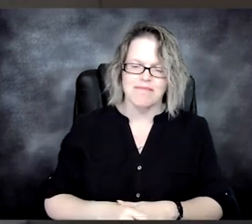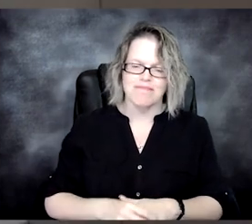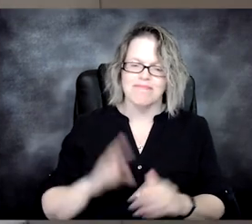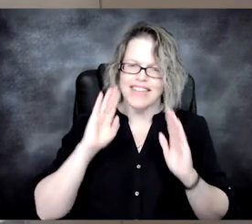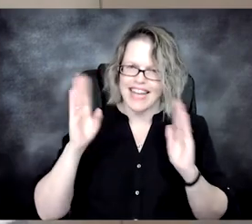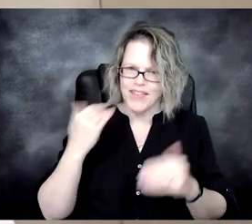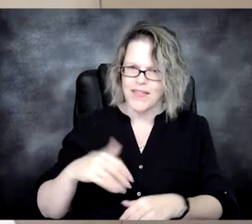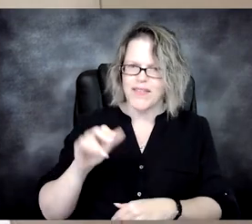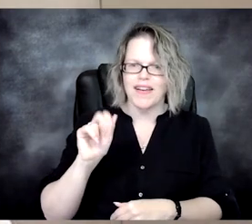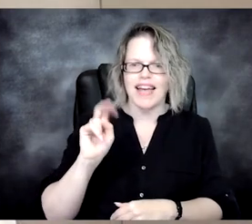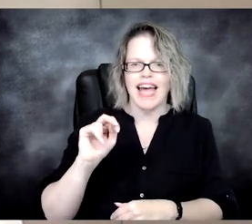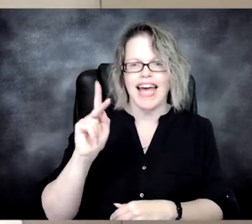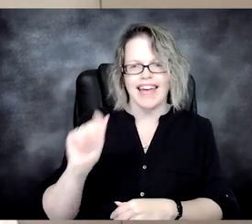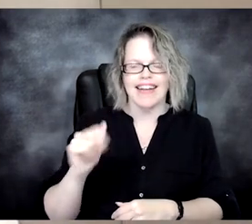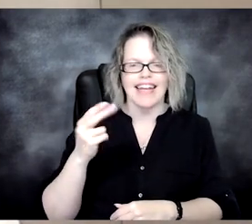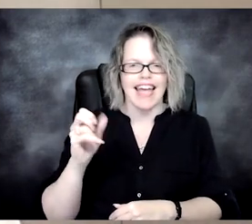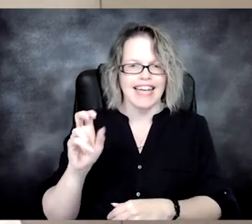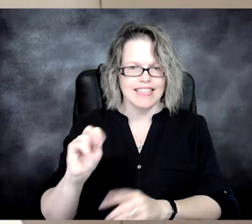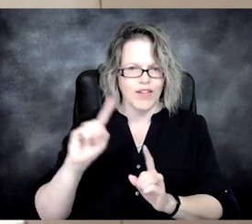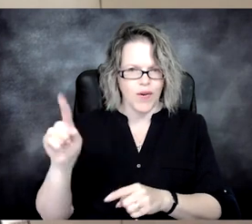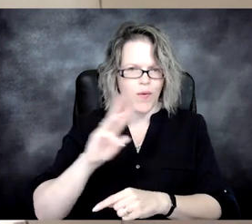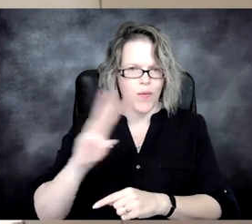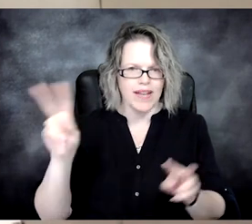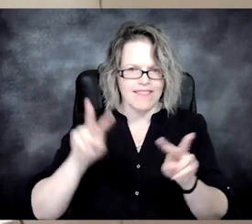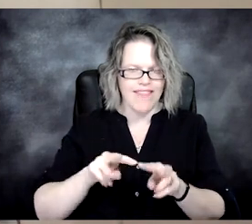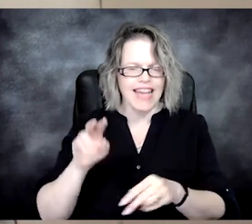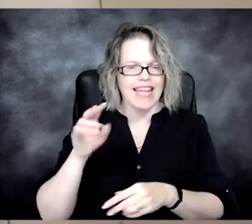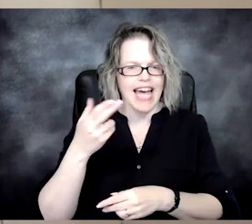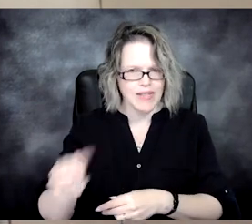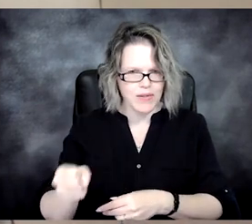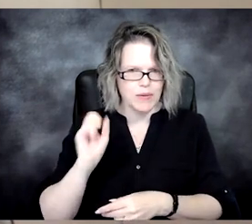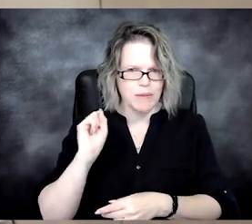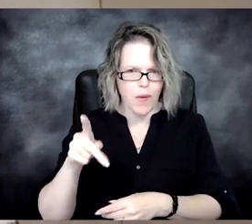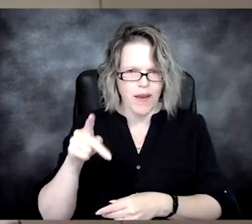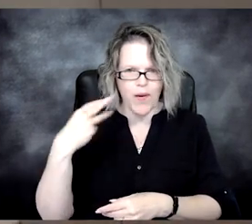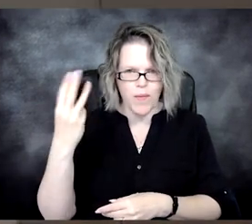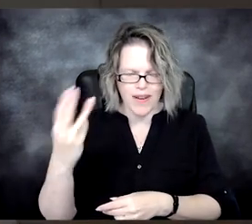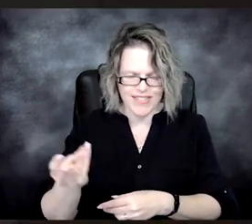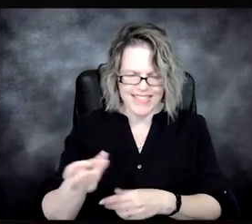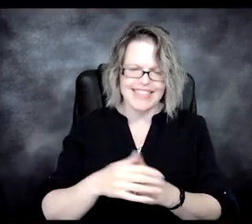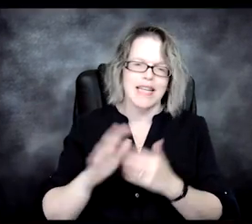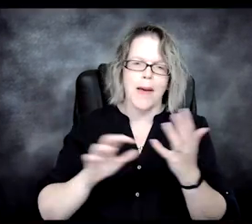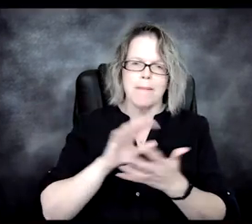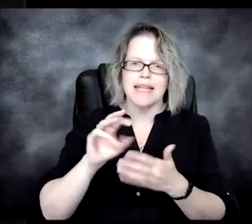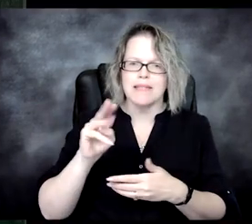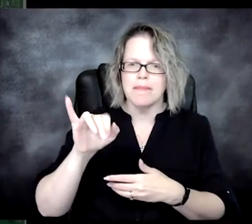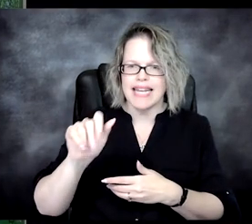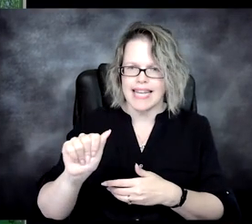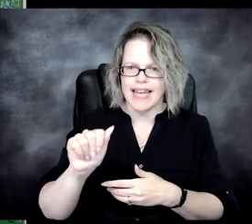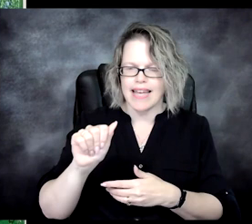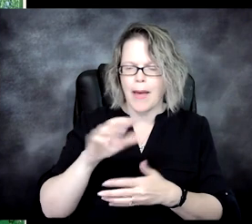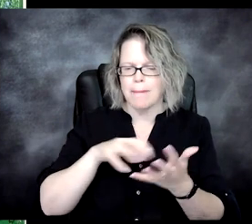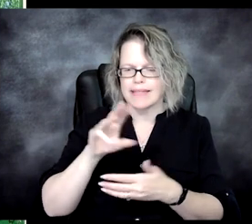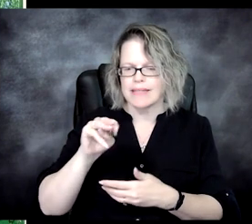Hi, my name is Annika Hansen. I go to West Valley High School in Spokane, Washington, and I'm a mixed media realism artist. With my art, I